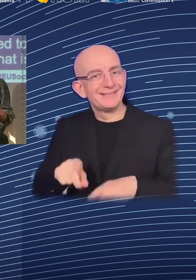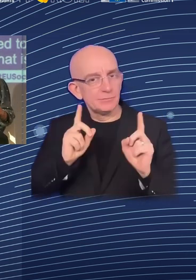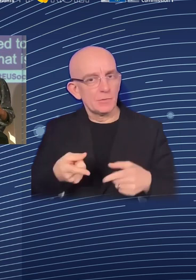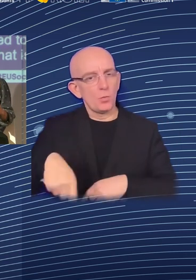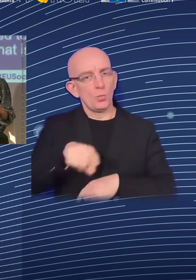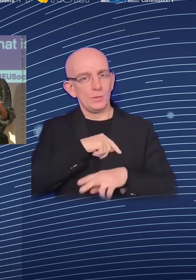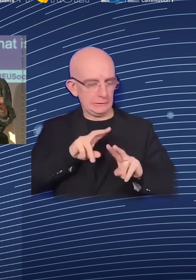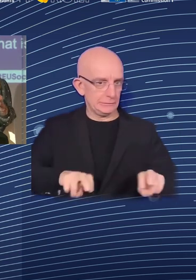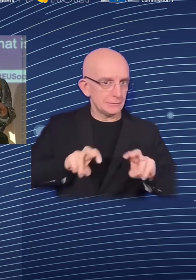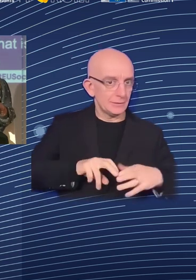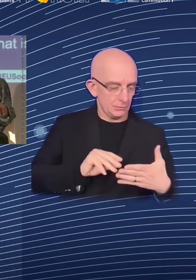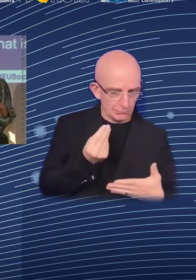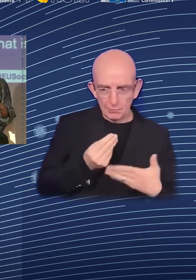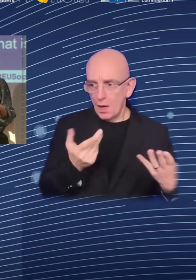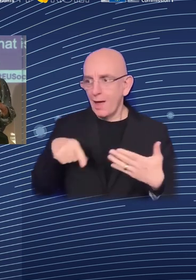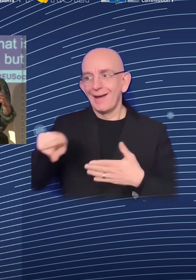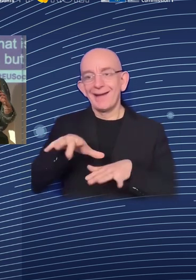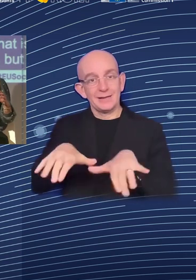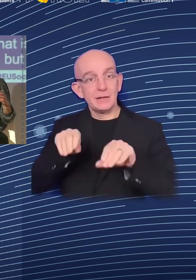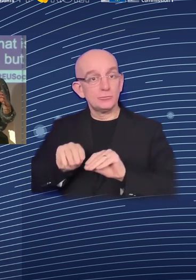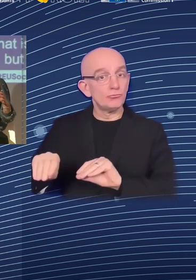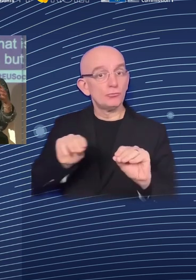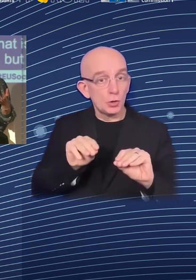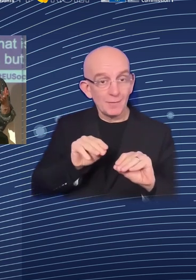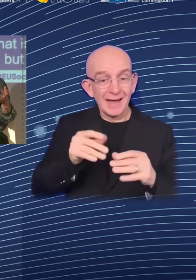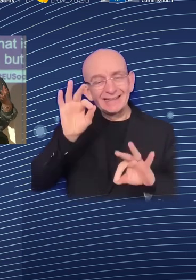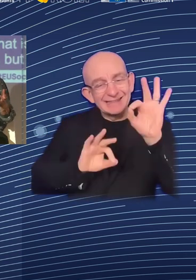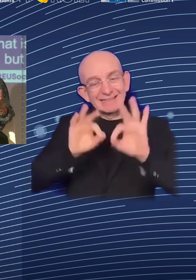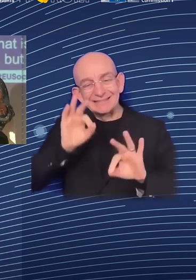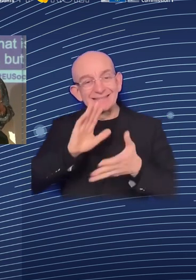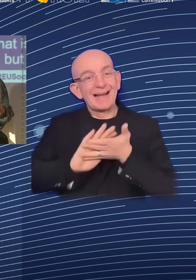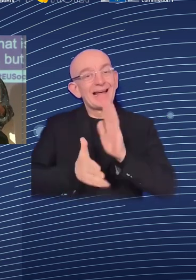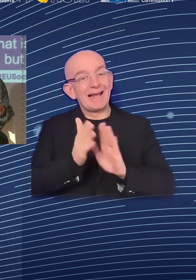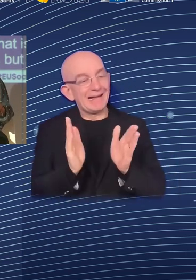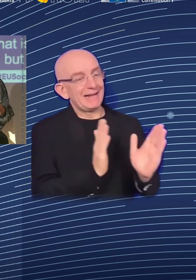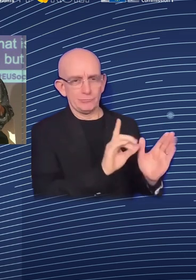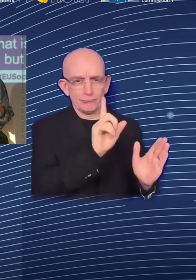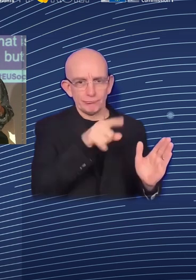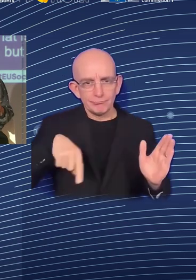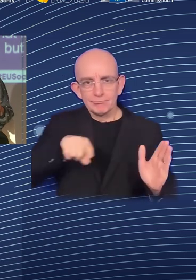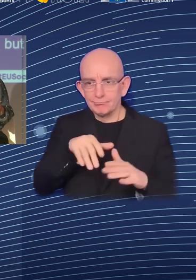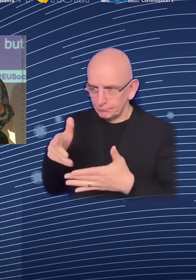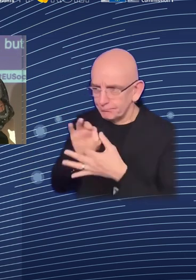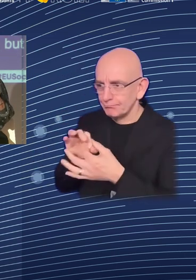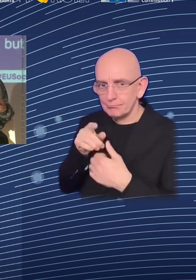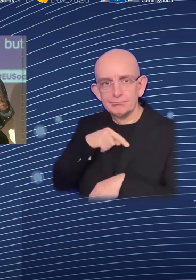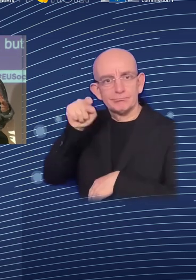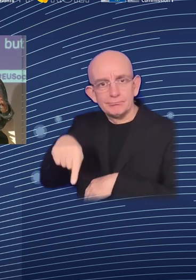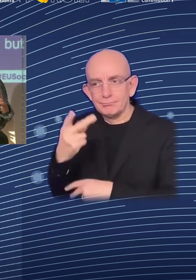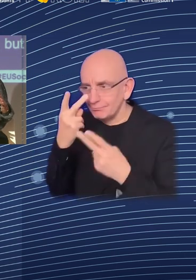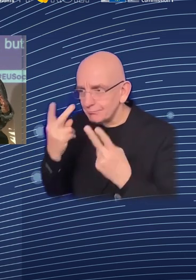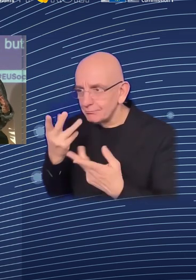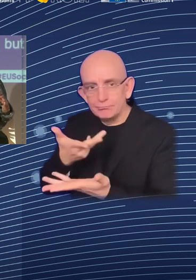why this project aims to build a kind of national center for digital transformation, which works within